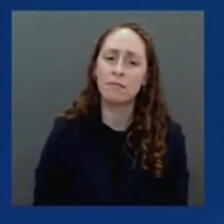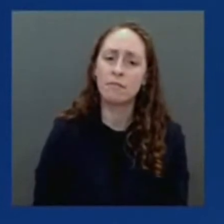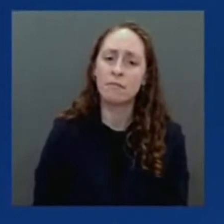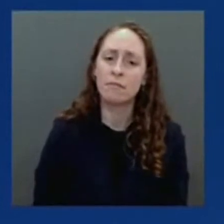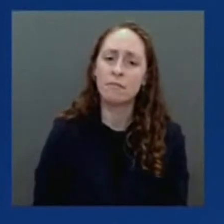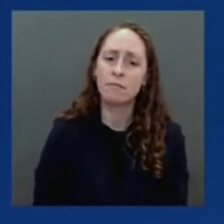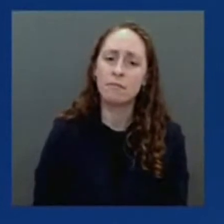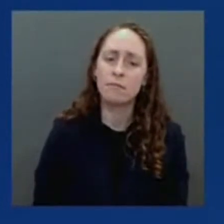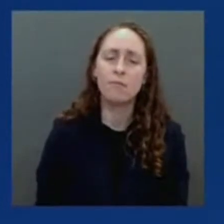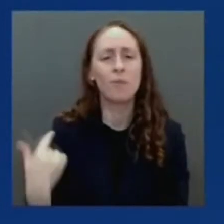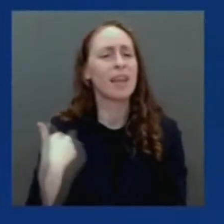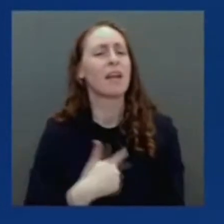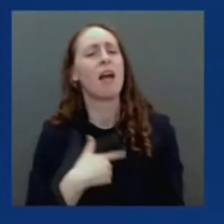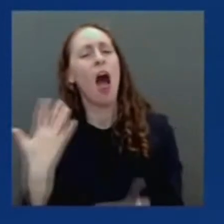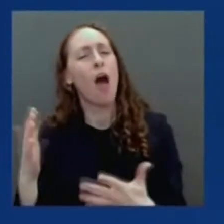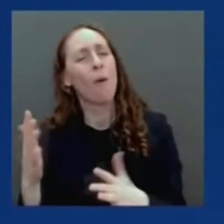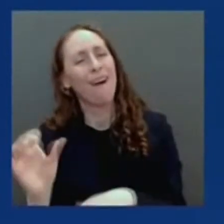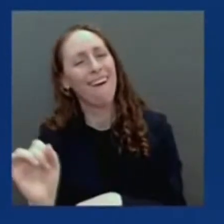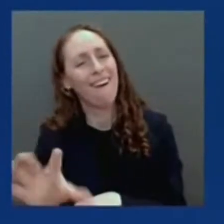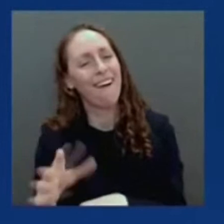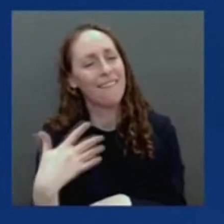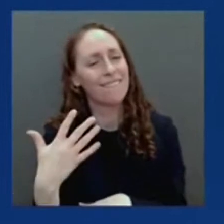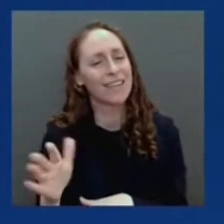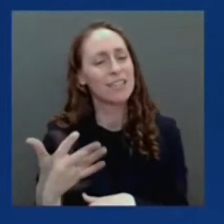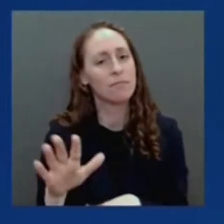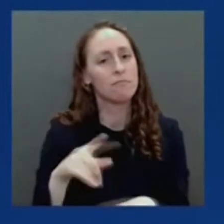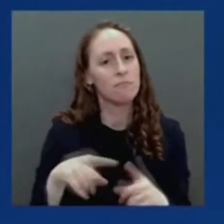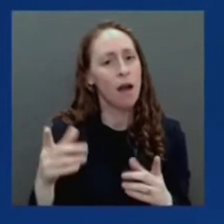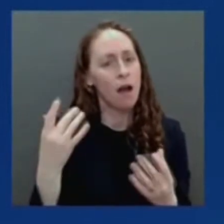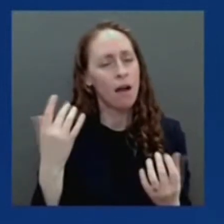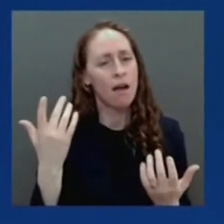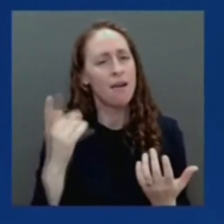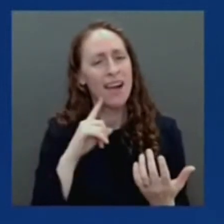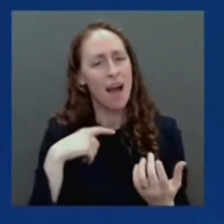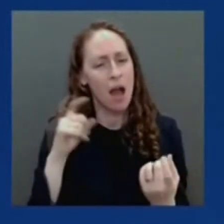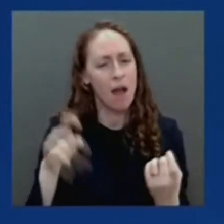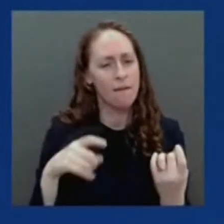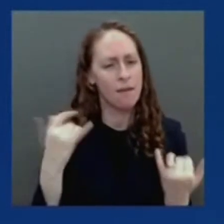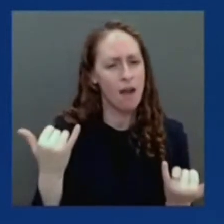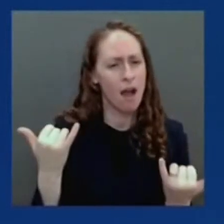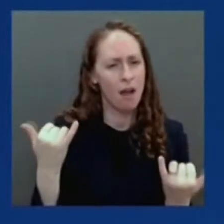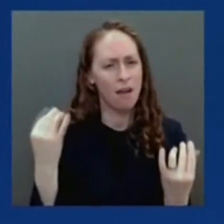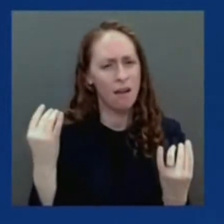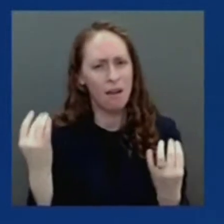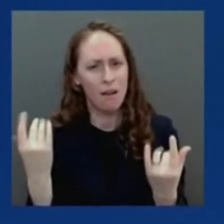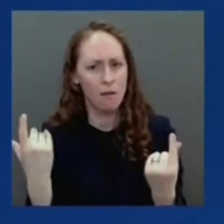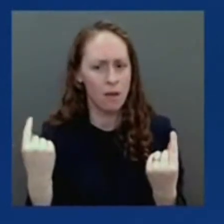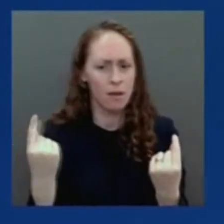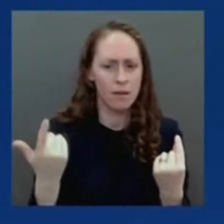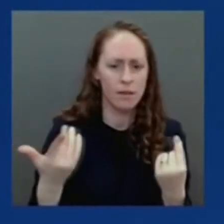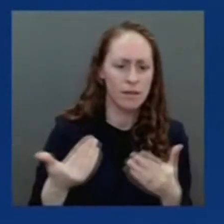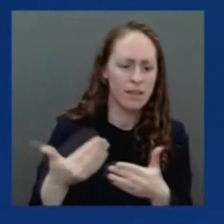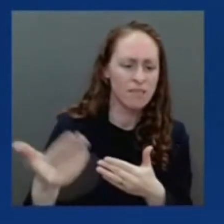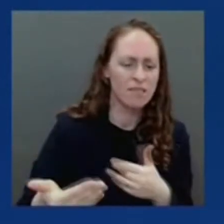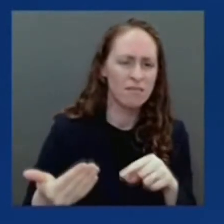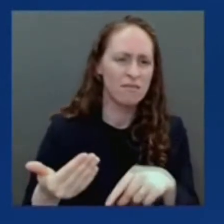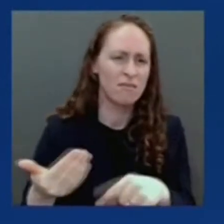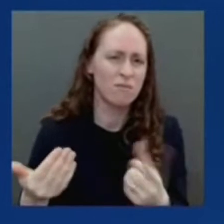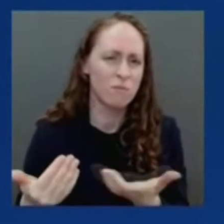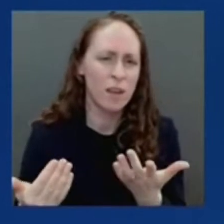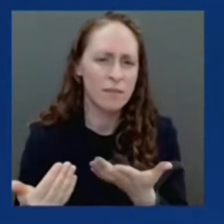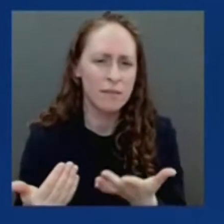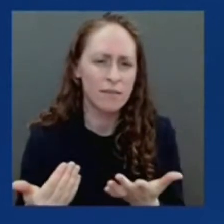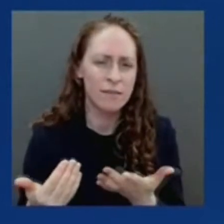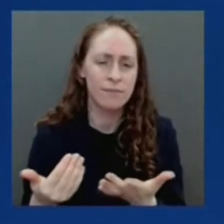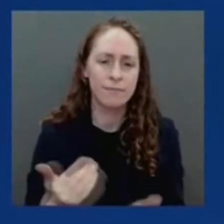virus. And we are looking at a future where we will likely need funding for treatments and pills. We'll need funding